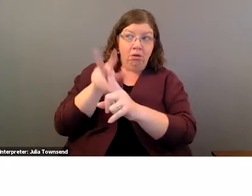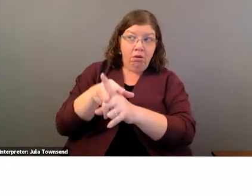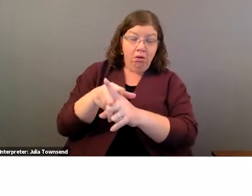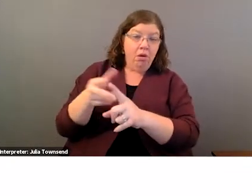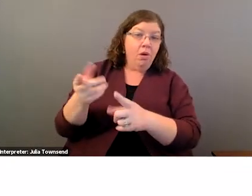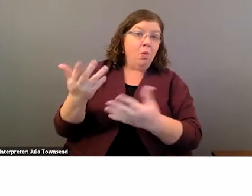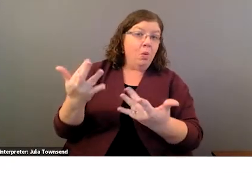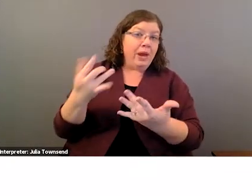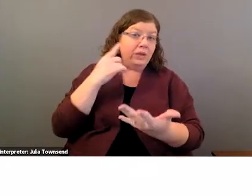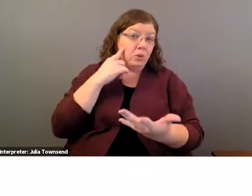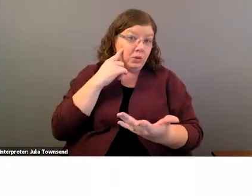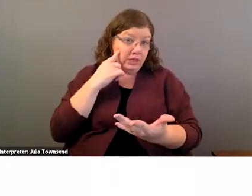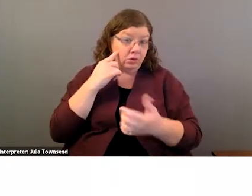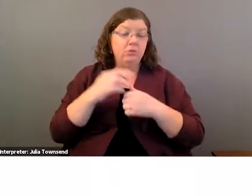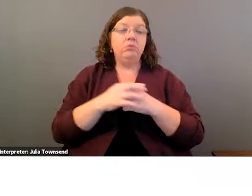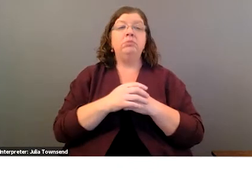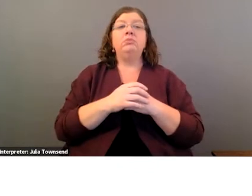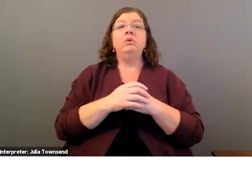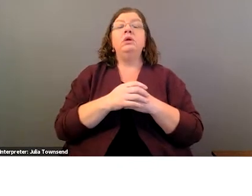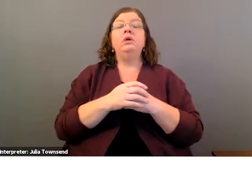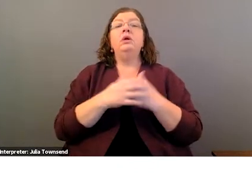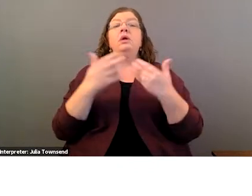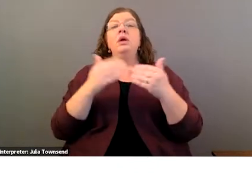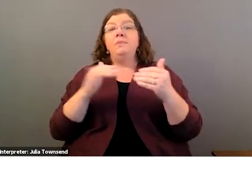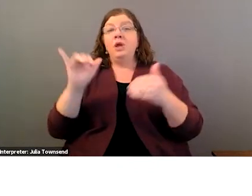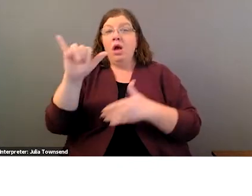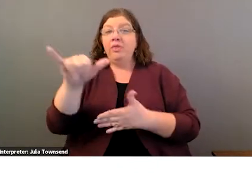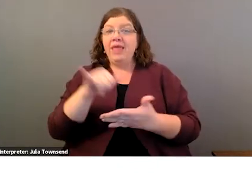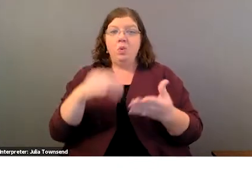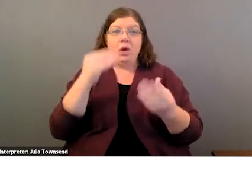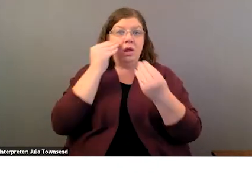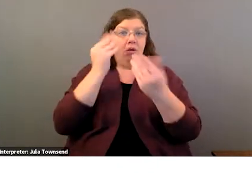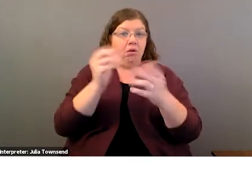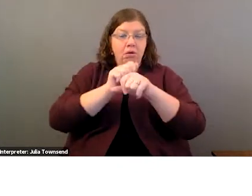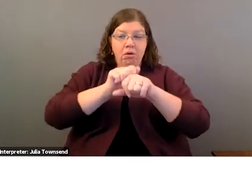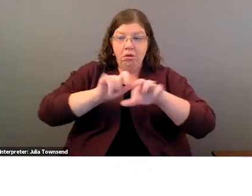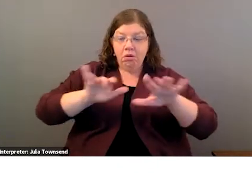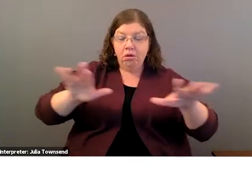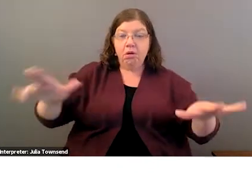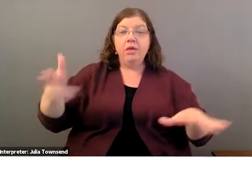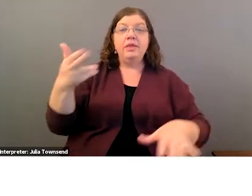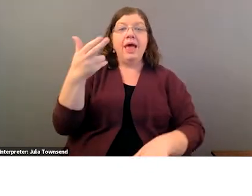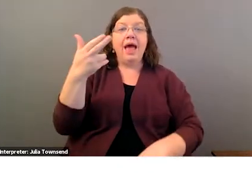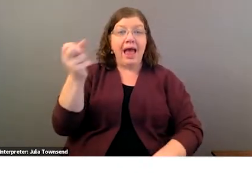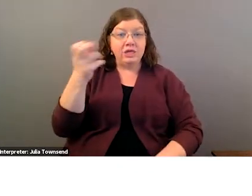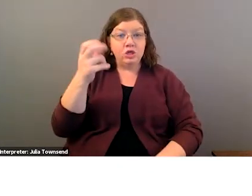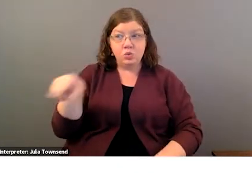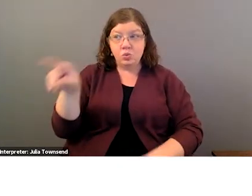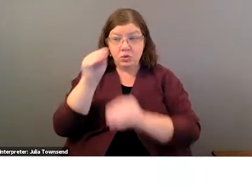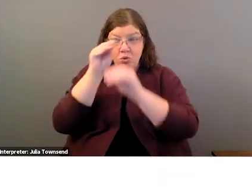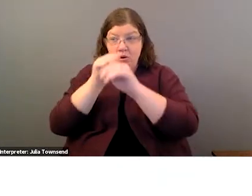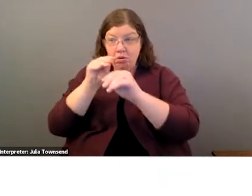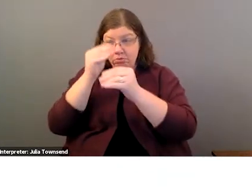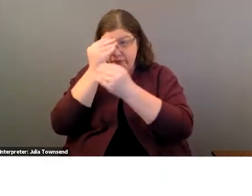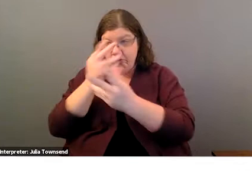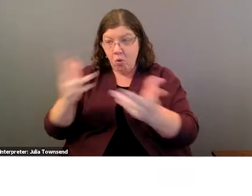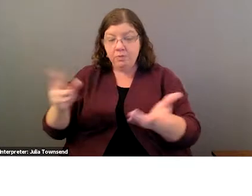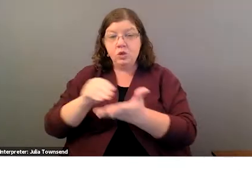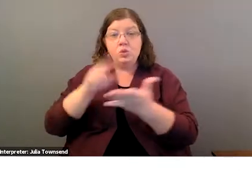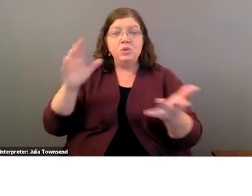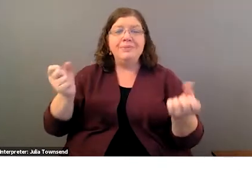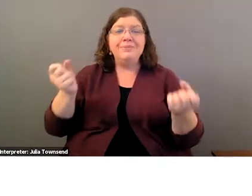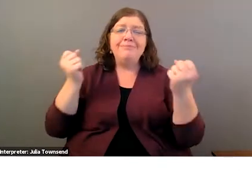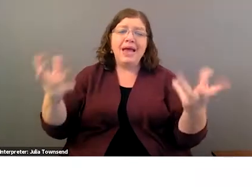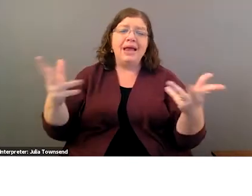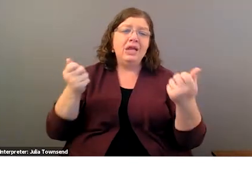that. And then beyond that, we're getting the word out. The high schools are notifying their students of all the opportunities